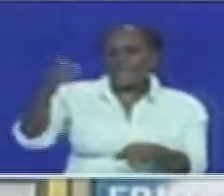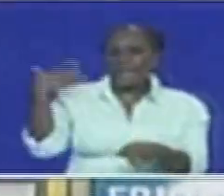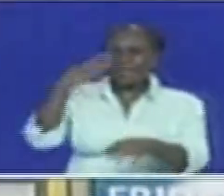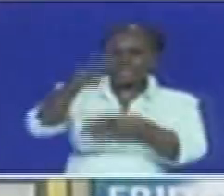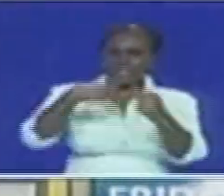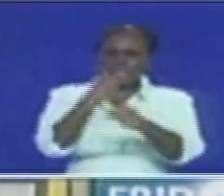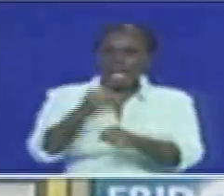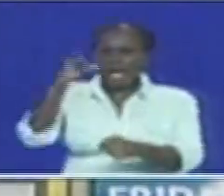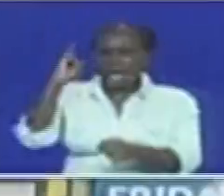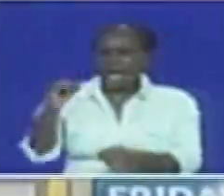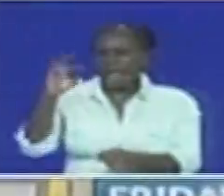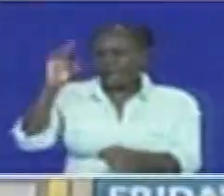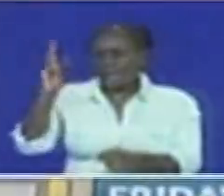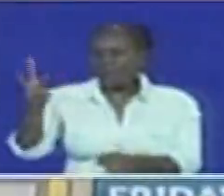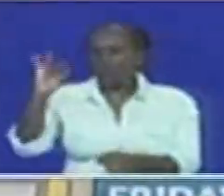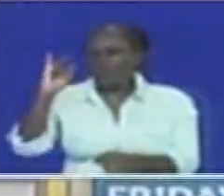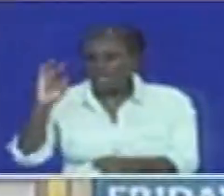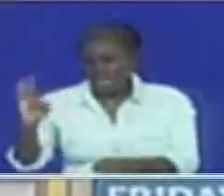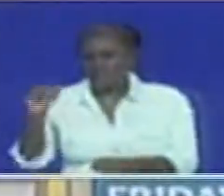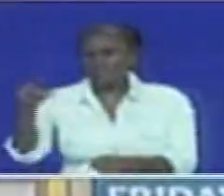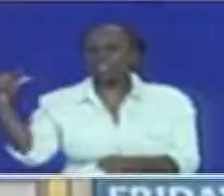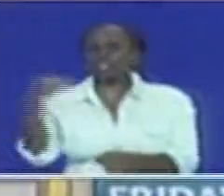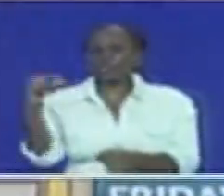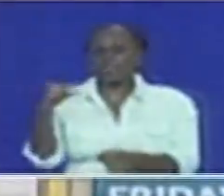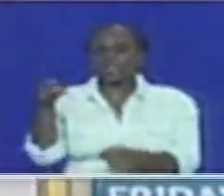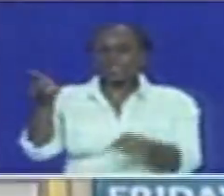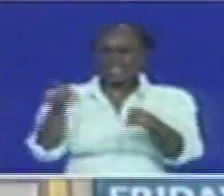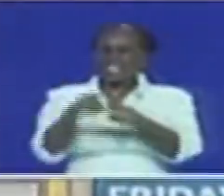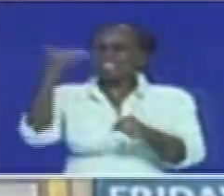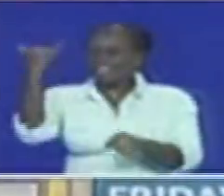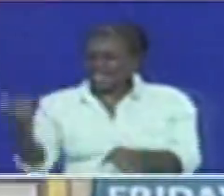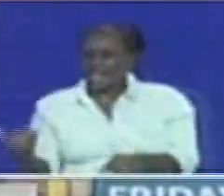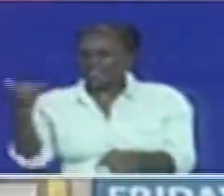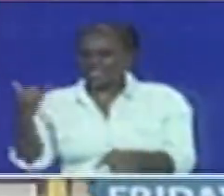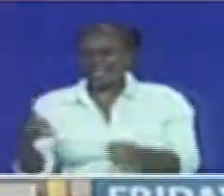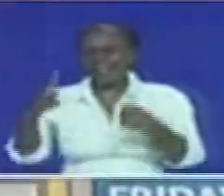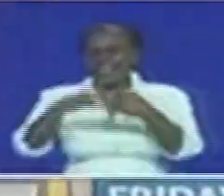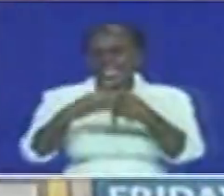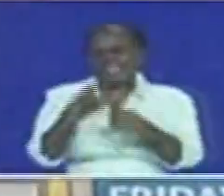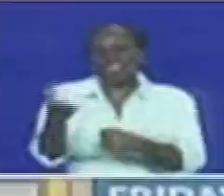IAAF World Cross Country Champion Geoffrey Kipsang is the youngest of the lineup.